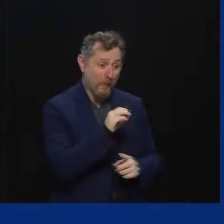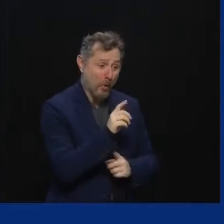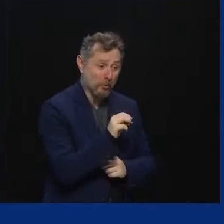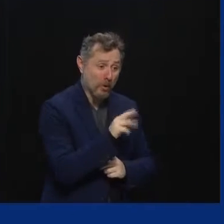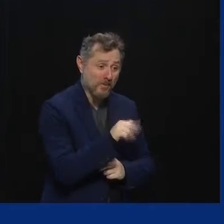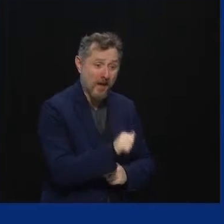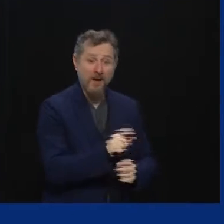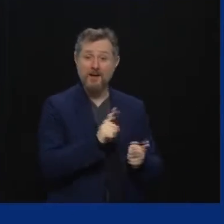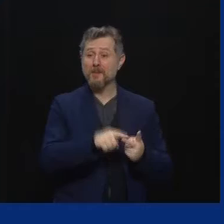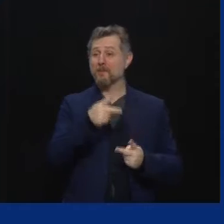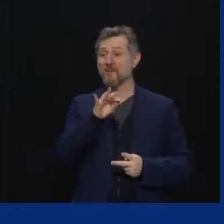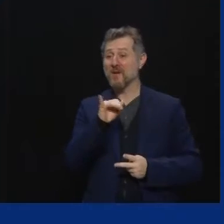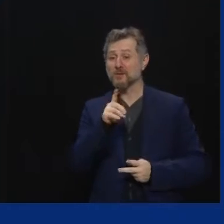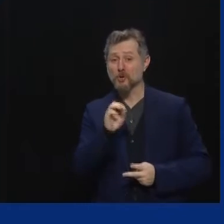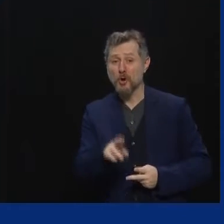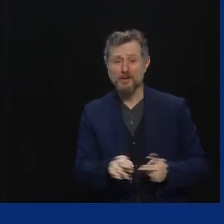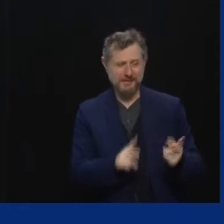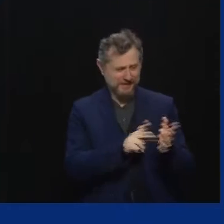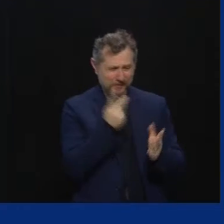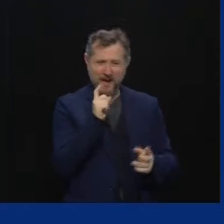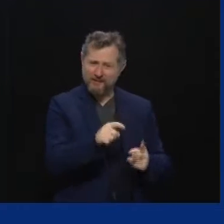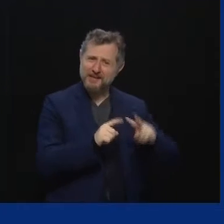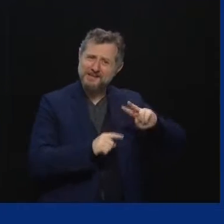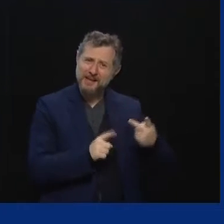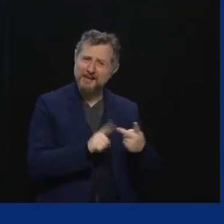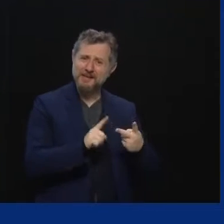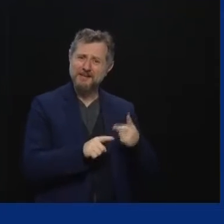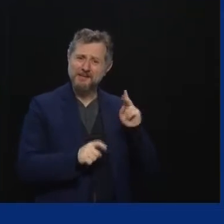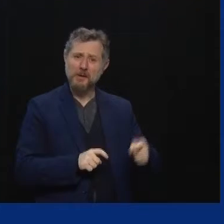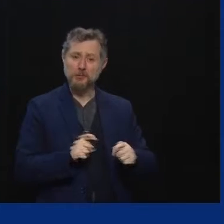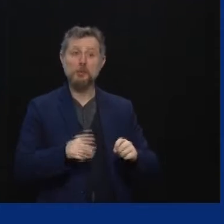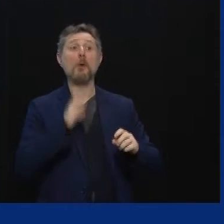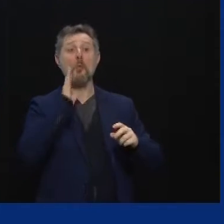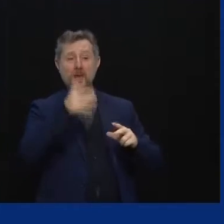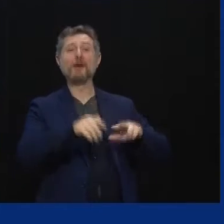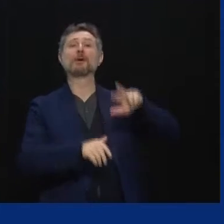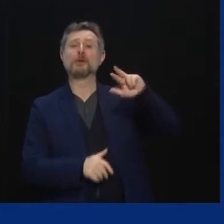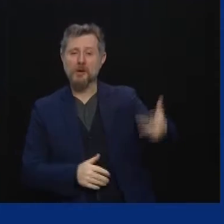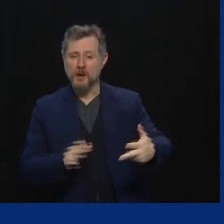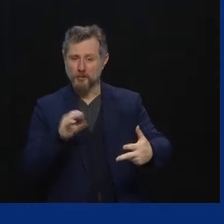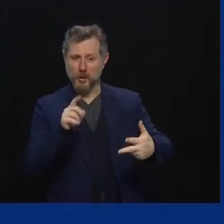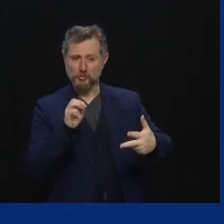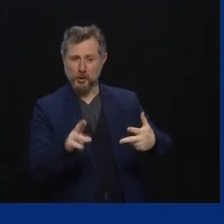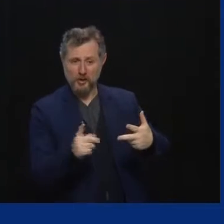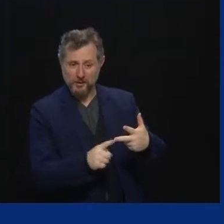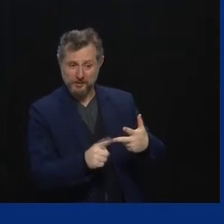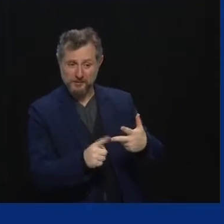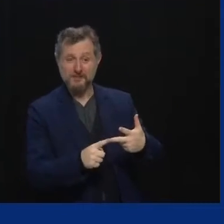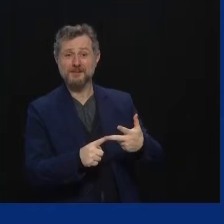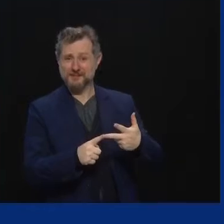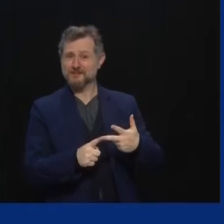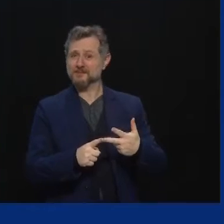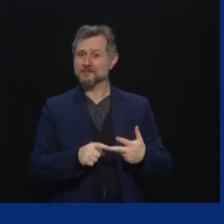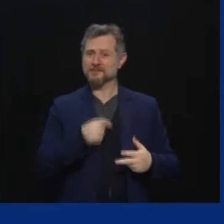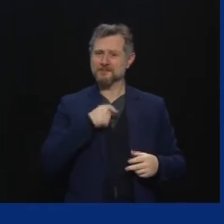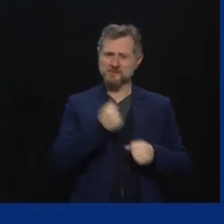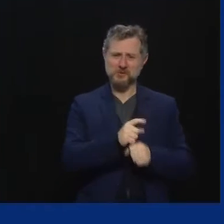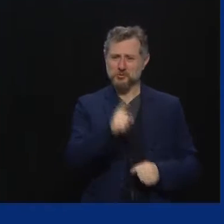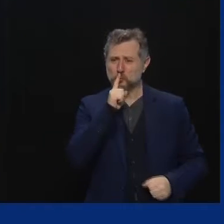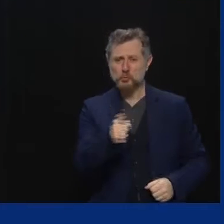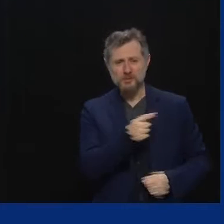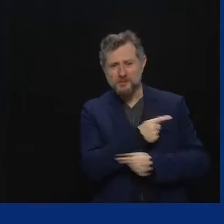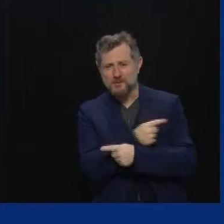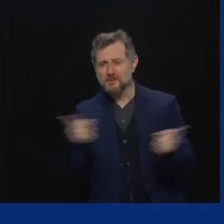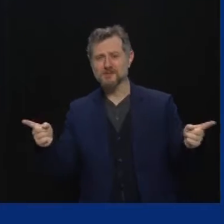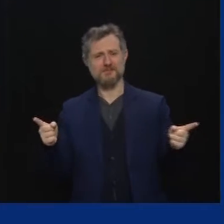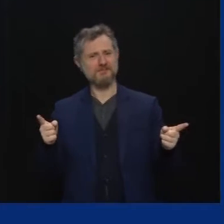make it effective. And even now we're talking a third dose. The third dose is the booster shot, and we have to make sure that we get